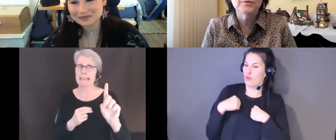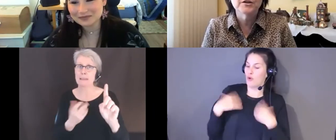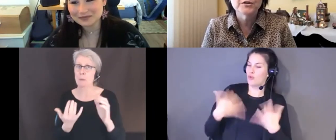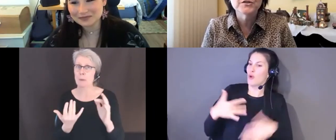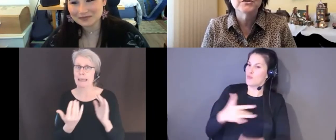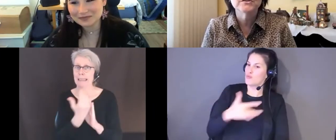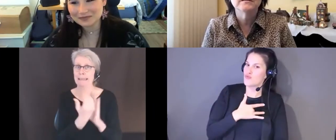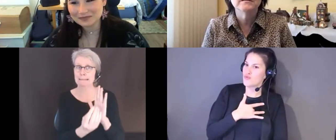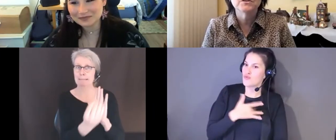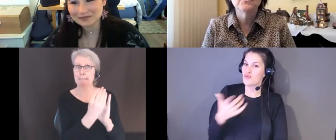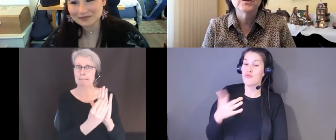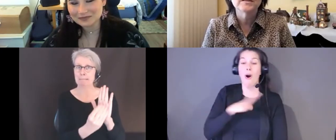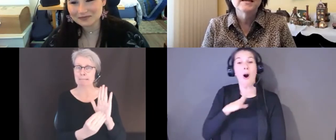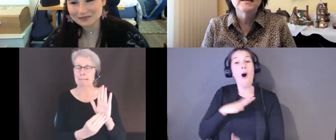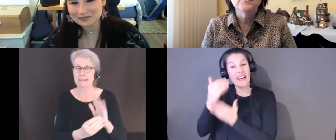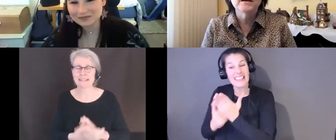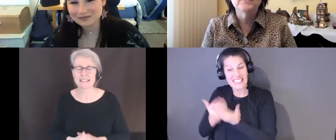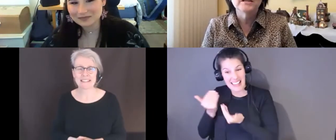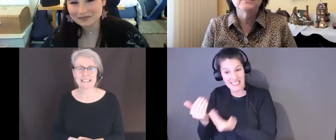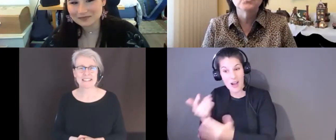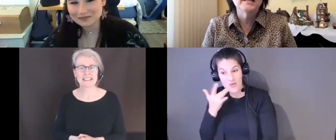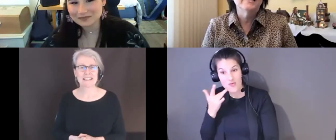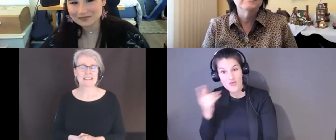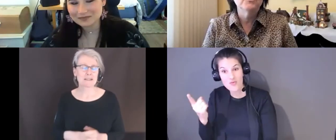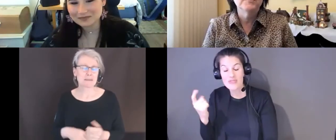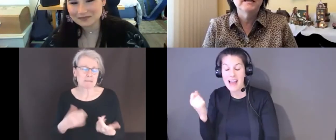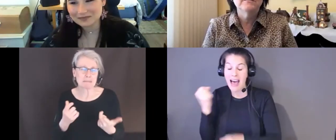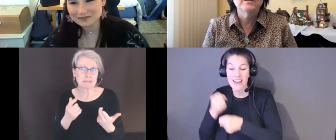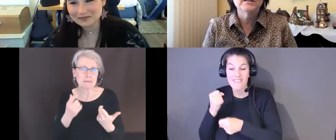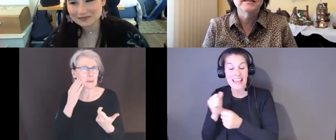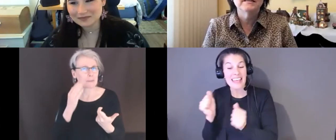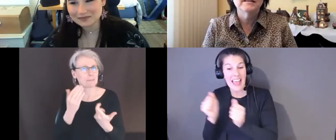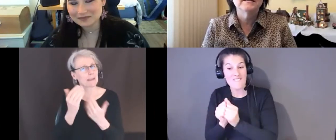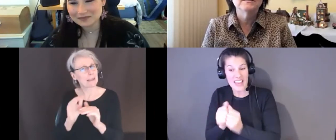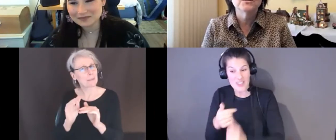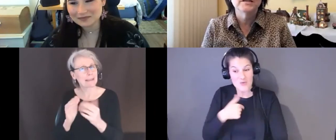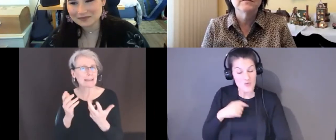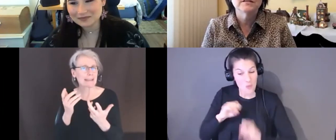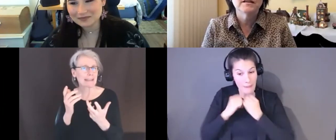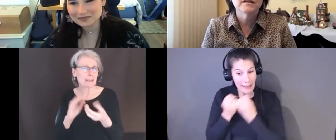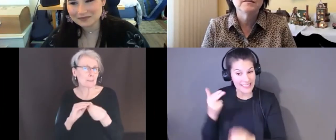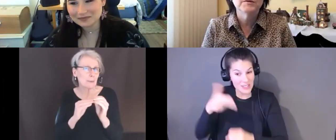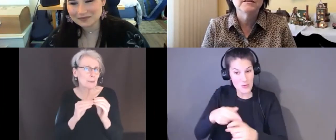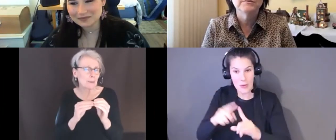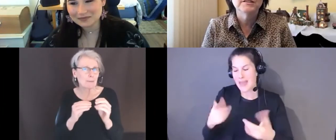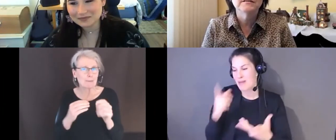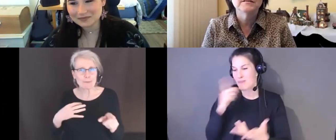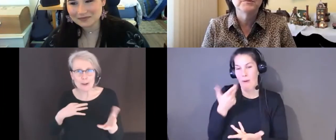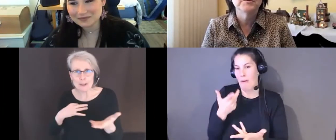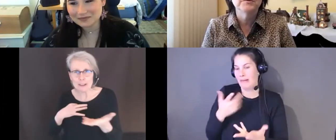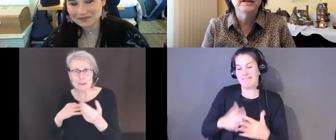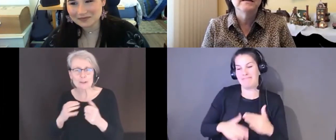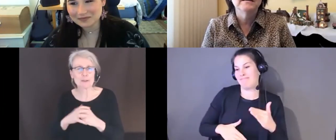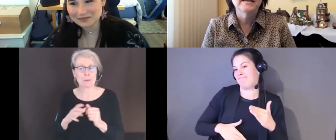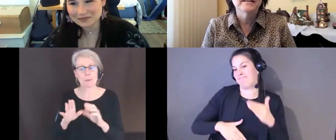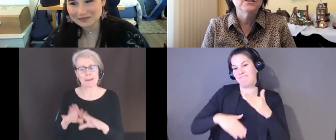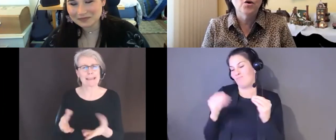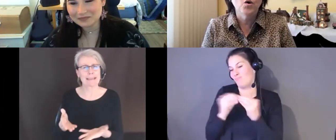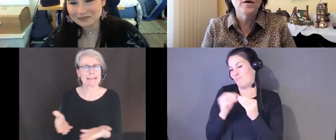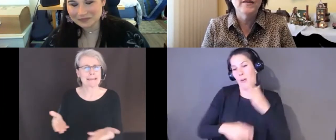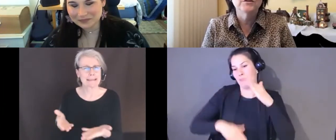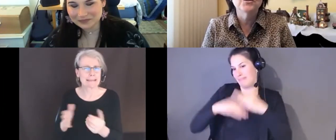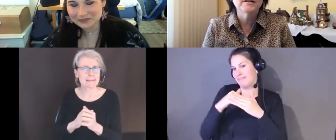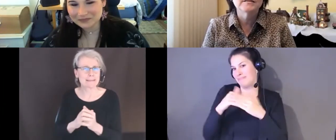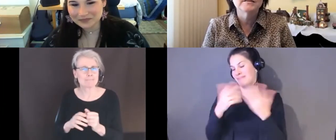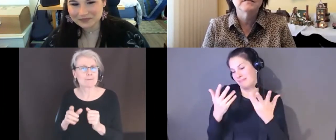at our rehearsals and so forth. But we can only have so many. And for the sake of the kids too, we have to kind of keep it limited to people they get to